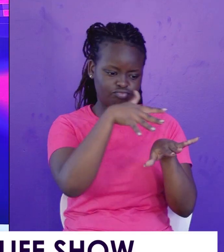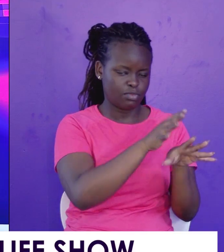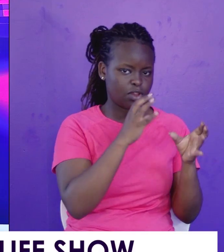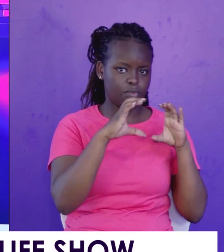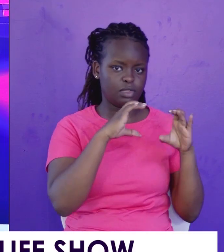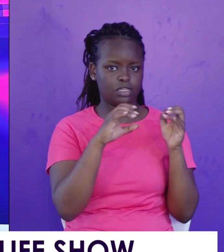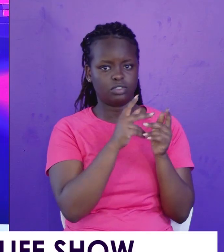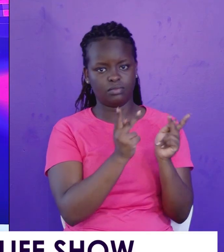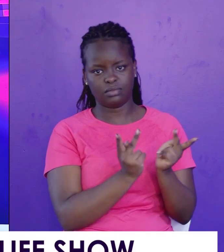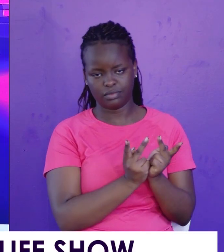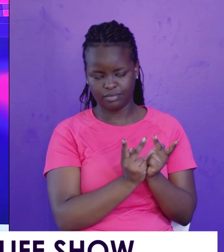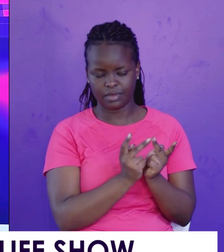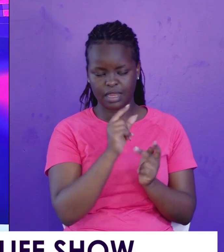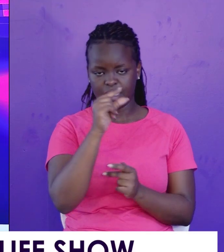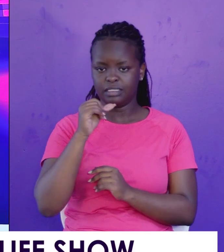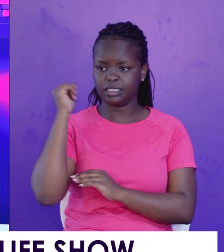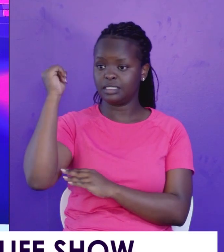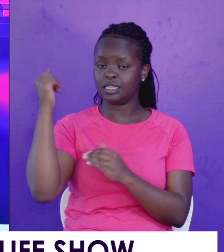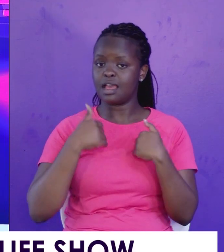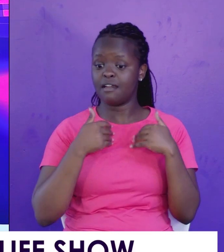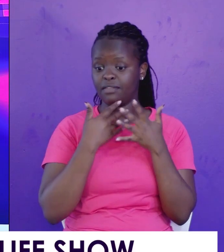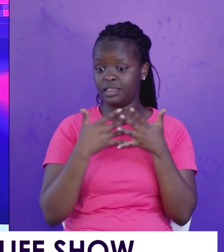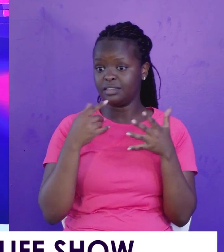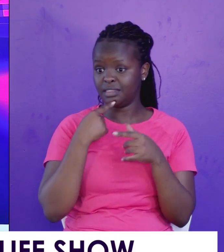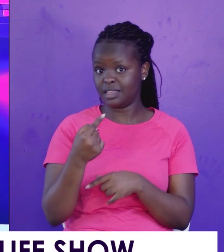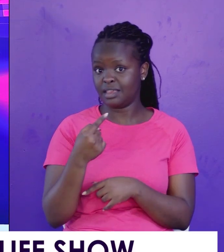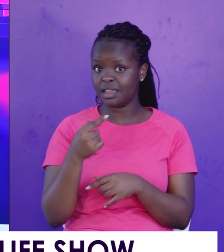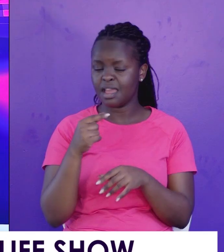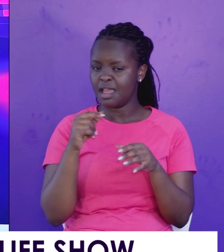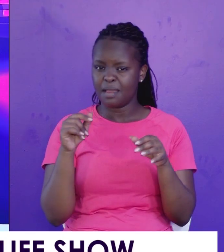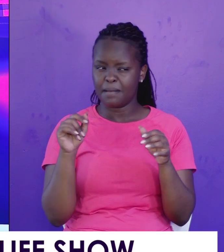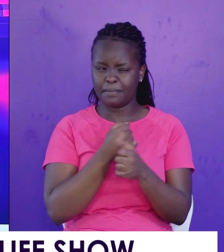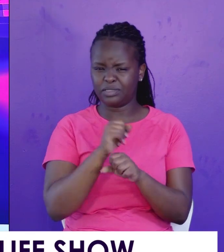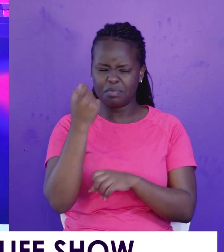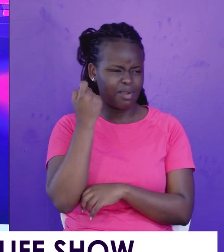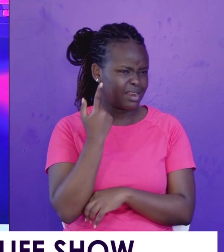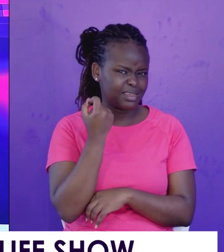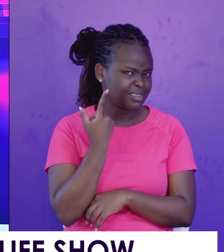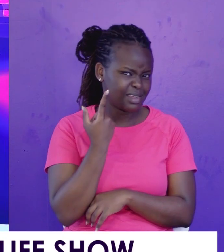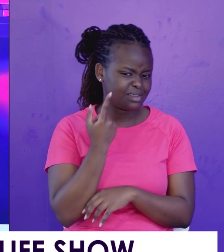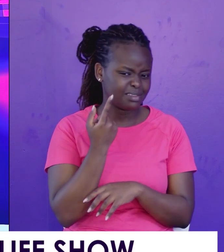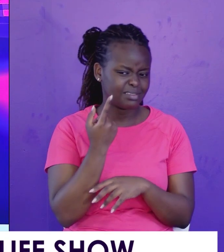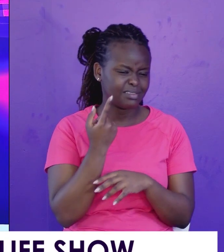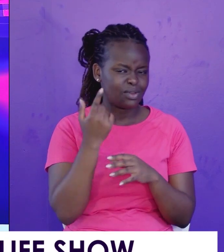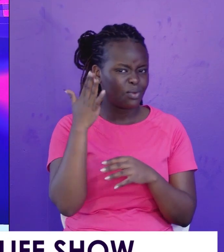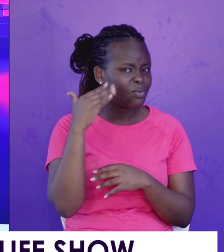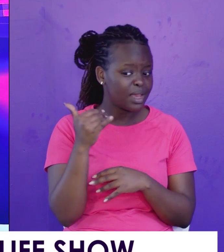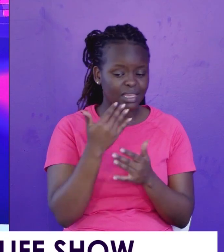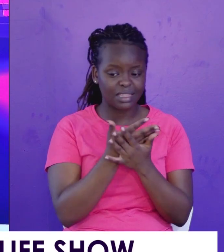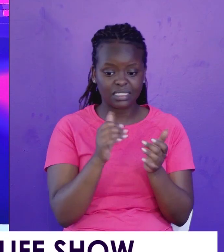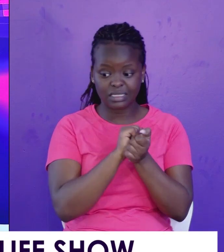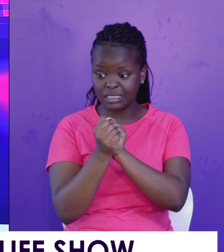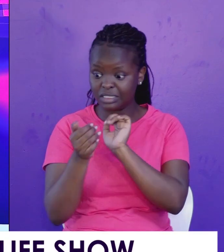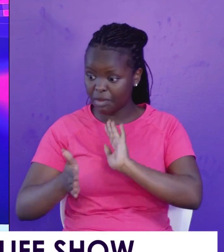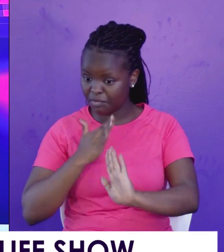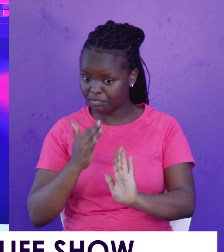space. So the Gen Zs may have things that they are saying, and you cannot even catch what they are saying because the trend changes very quickly. Right. It